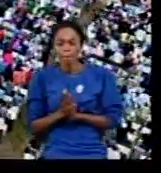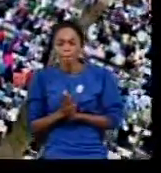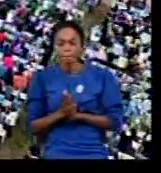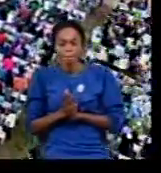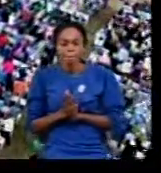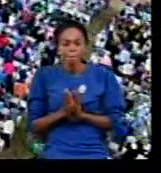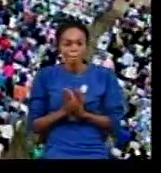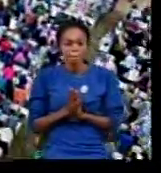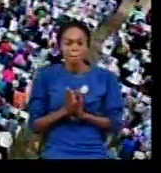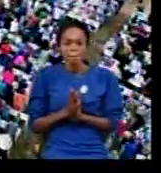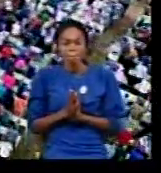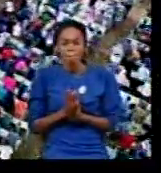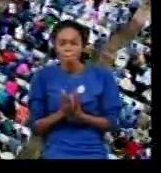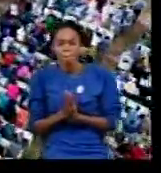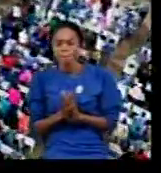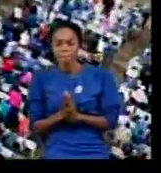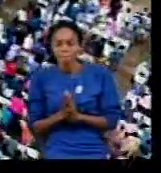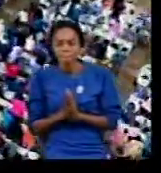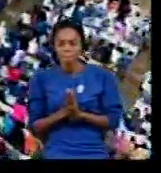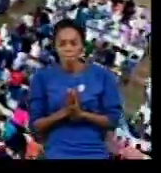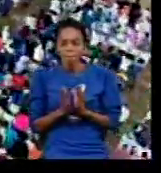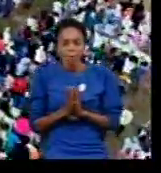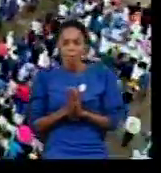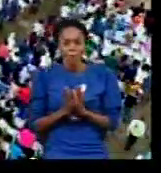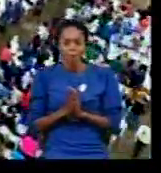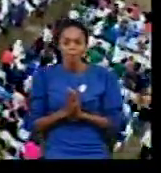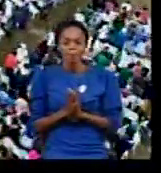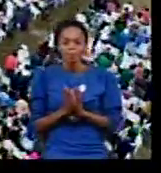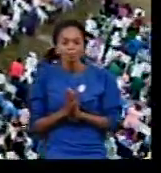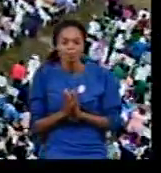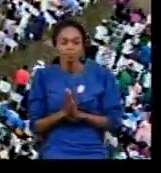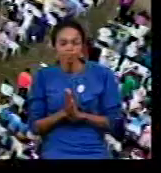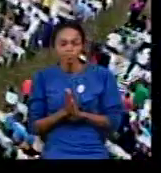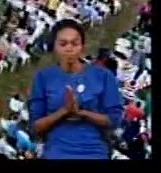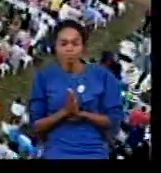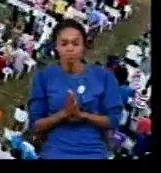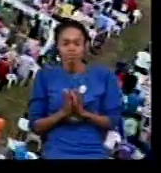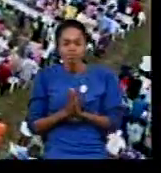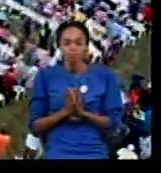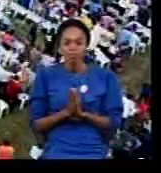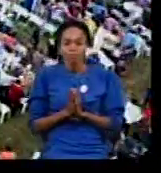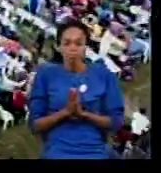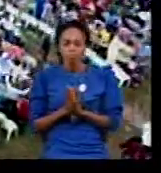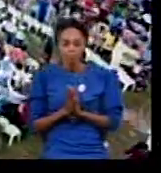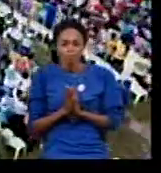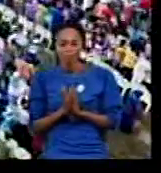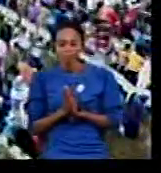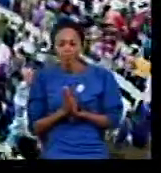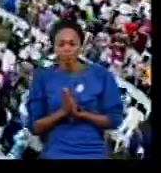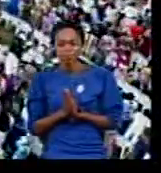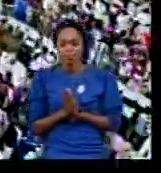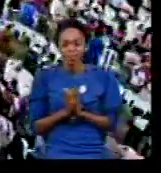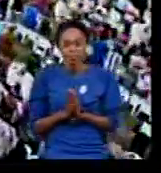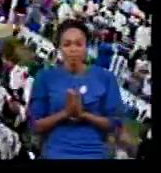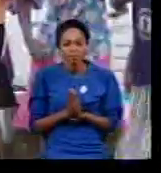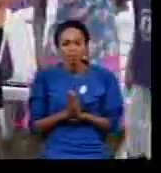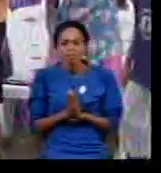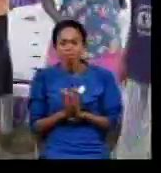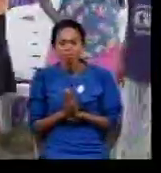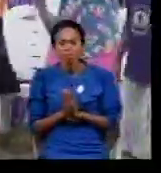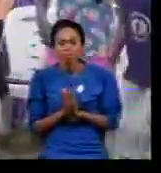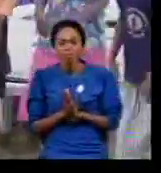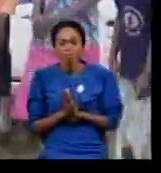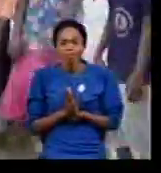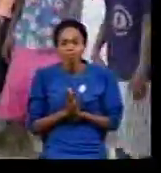to Zebulun, you will go to Naphtali, and you will go and invite them. He didn't even go by himself. It says in that verse